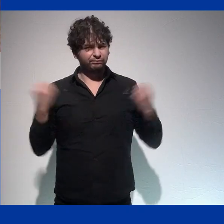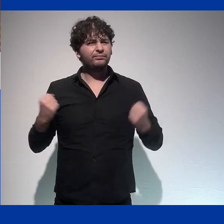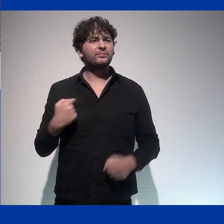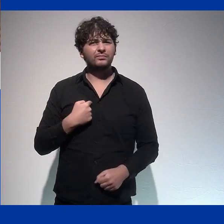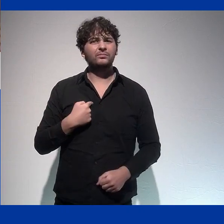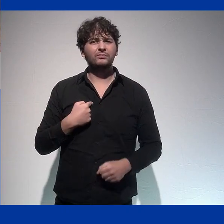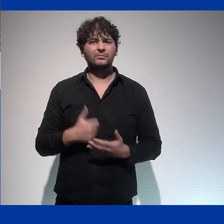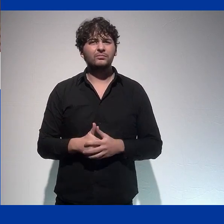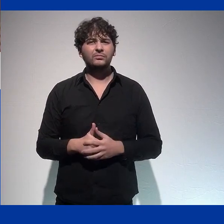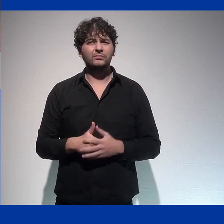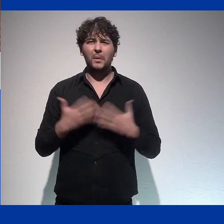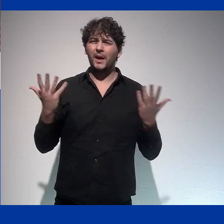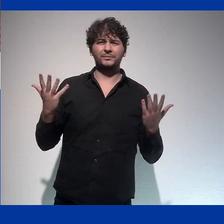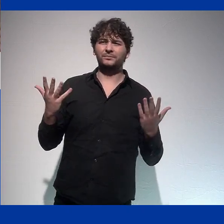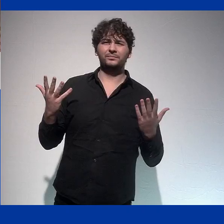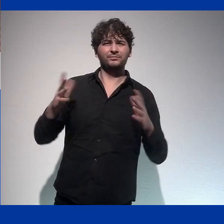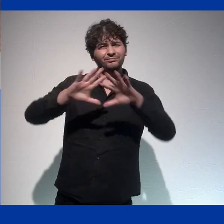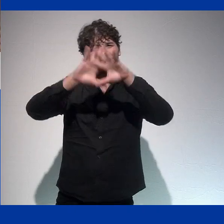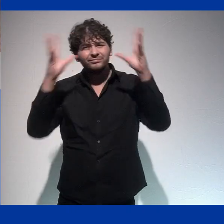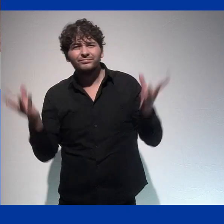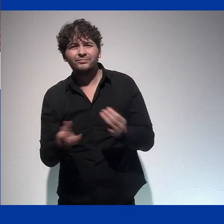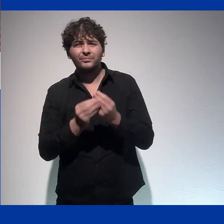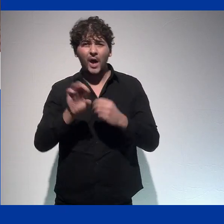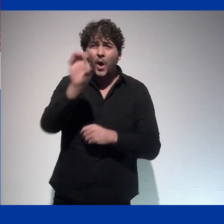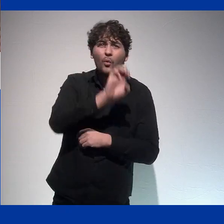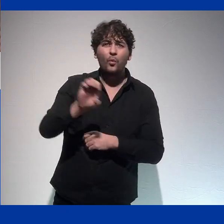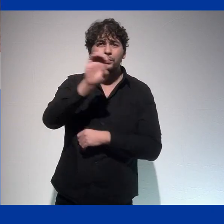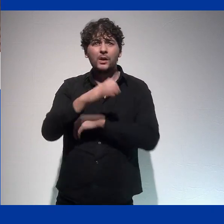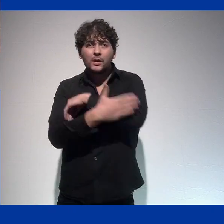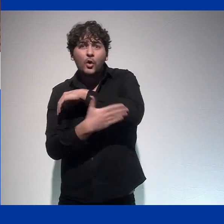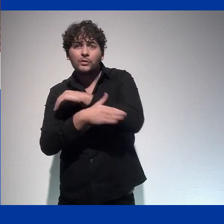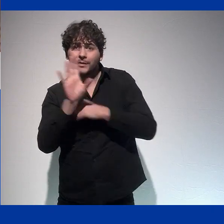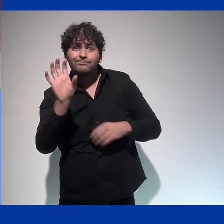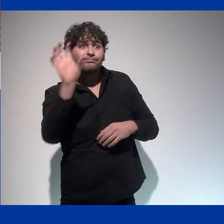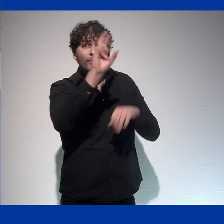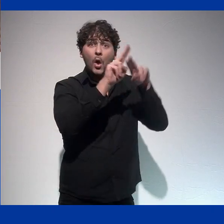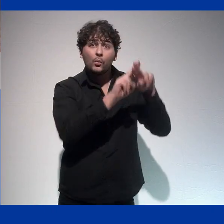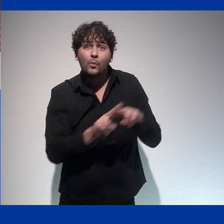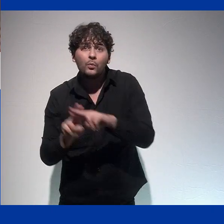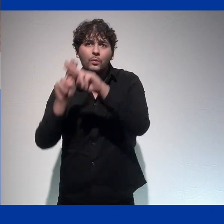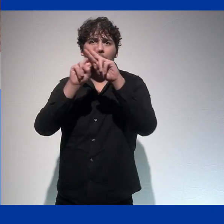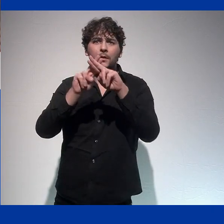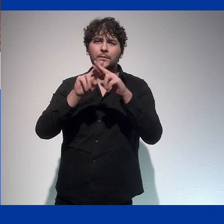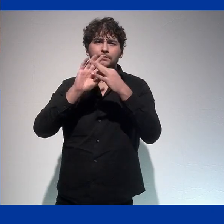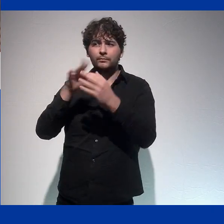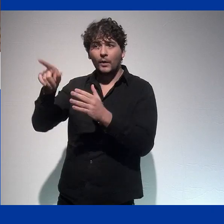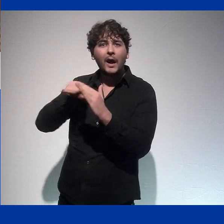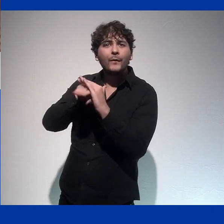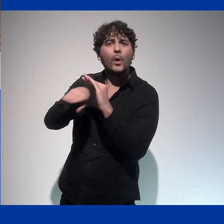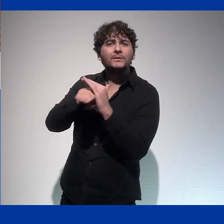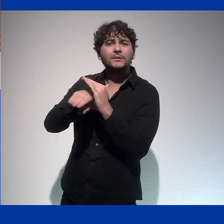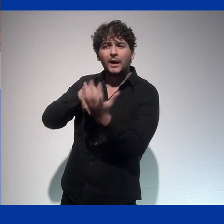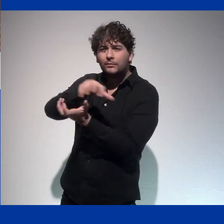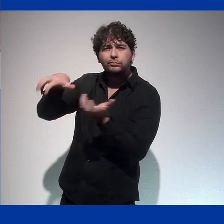still going on in many countries, by the way. Luckily, this anger that I had turned